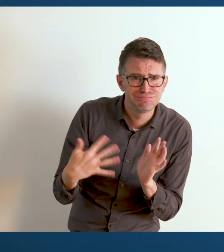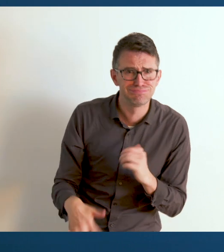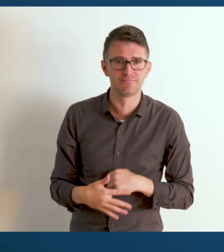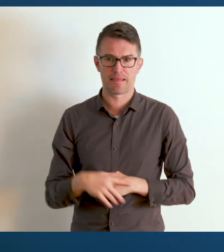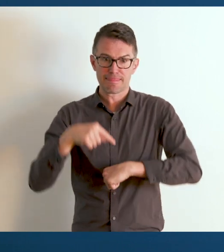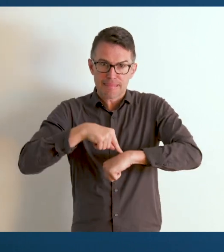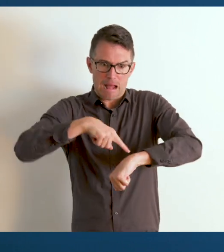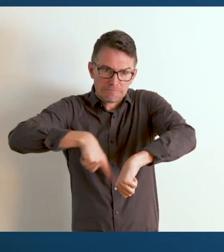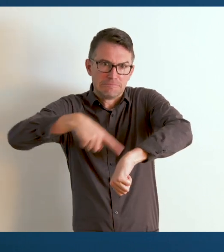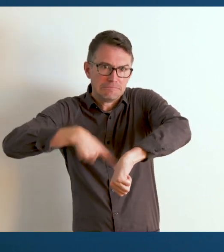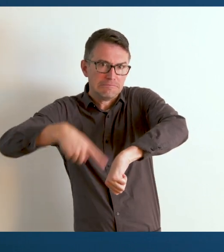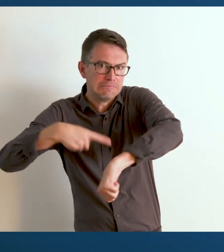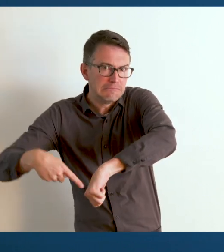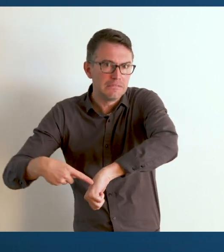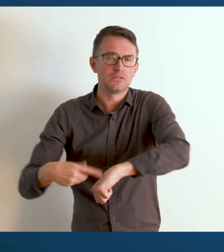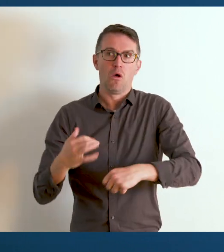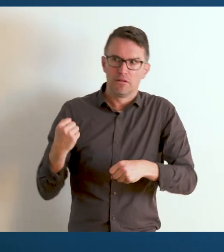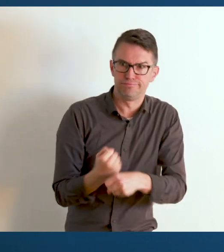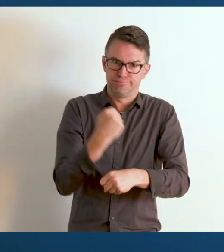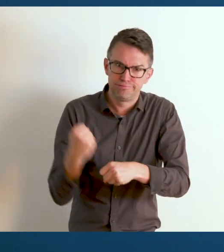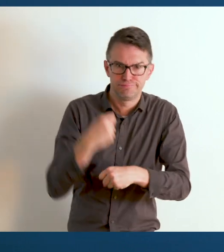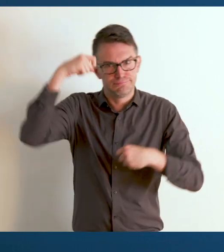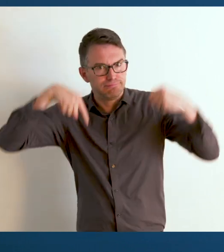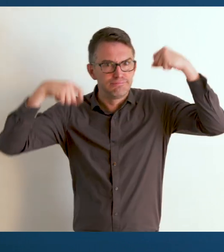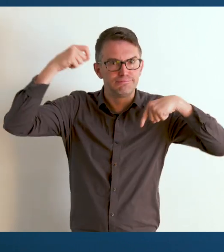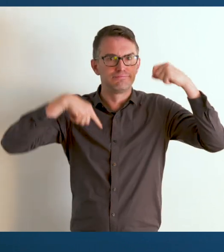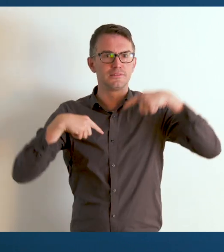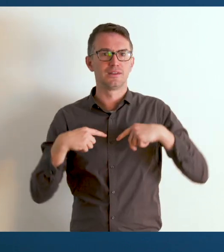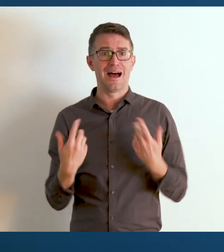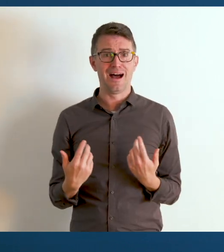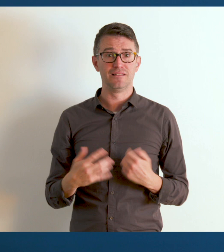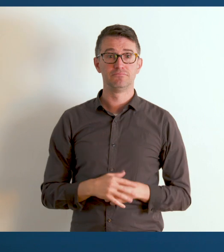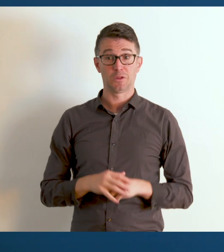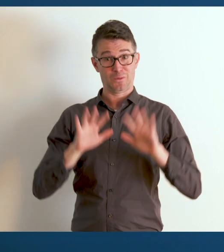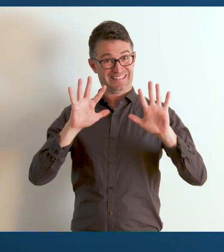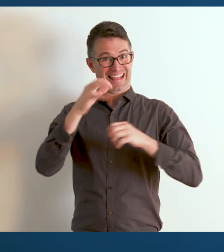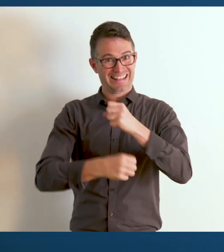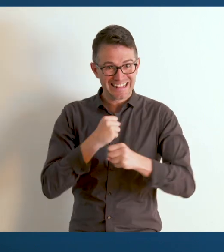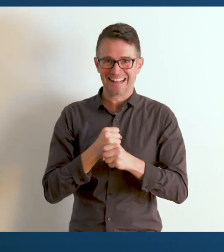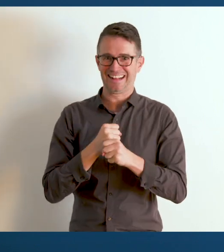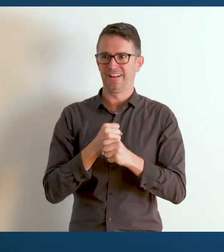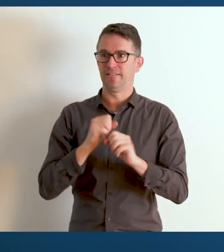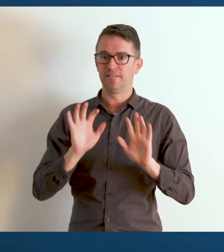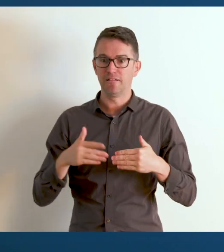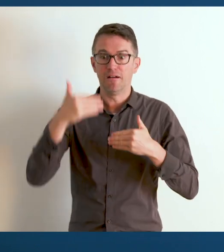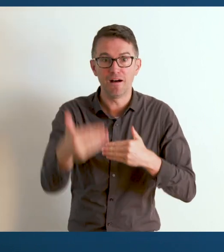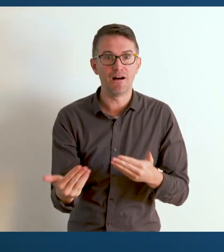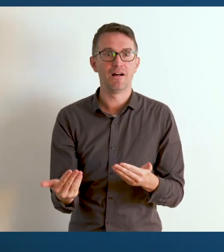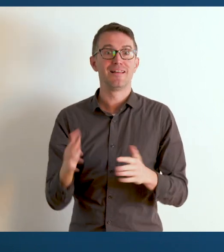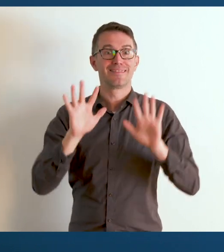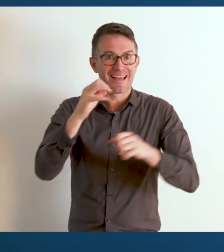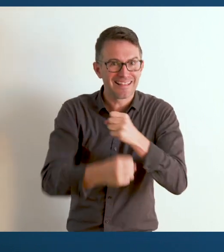time-consuming. Because of the scope, it takes a lot of effort. They're not frequent, as I said, every 10 years.